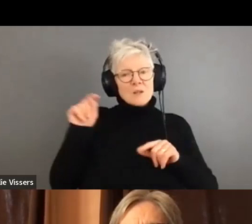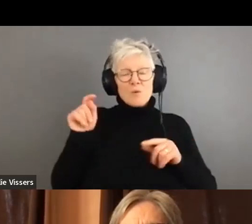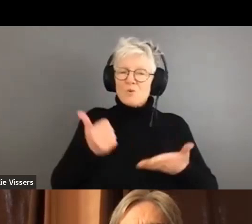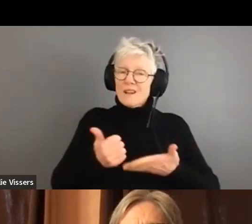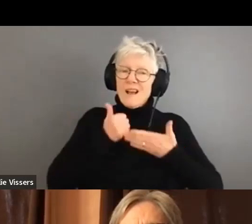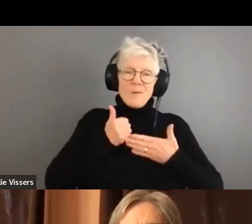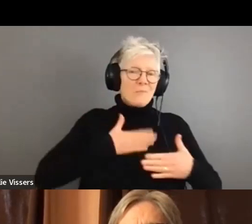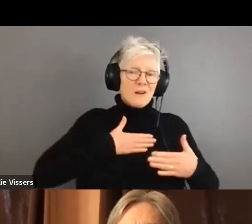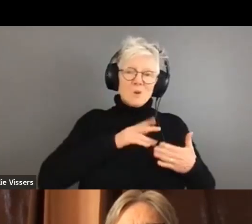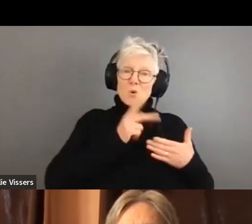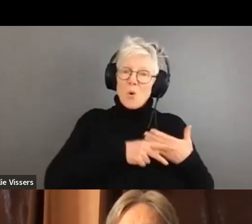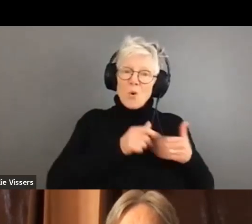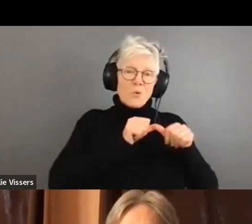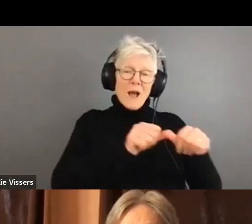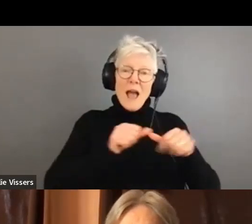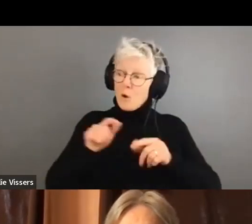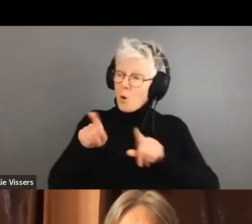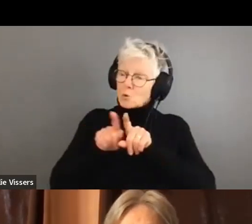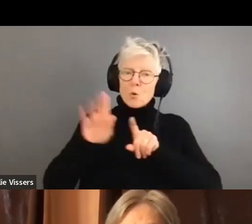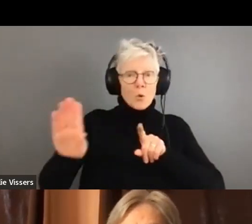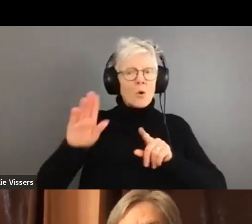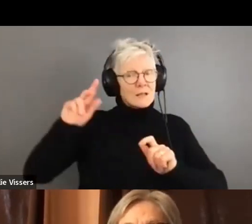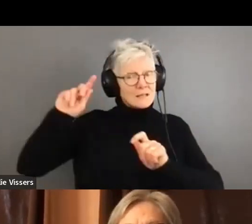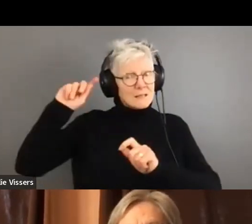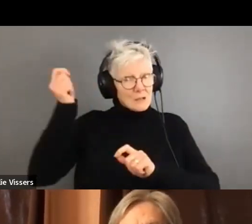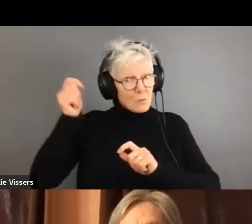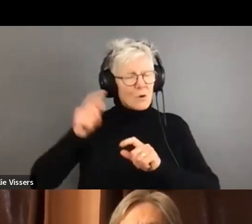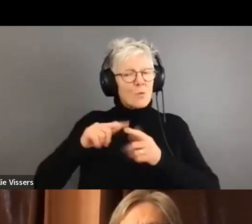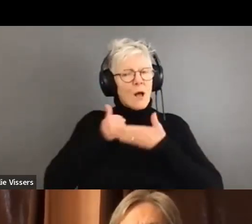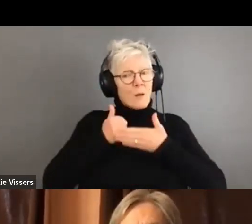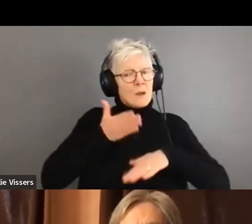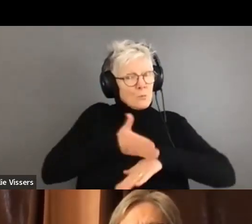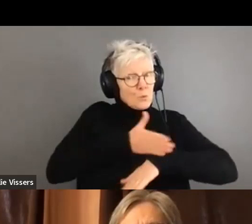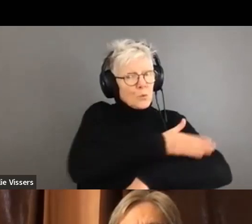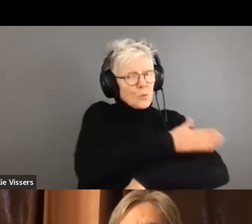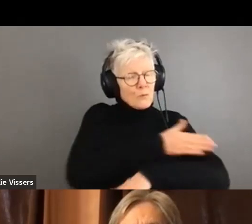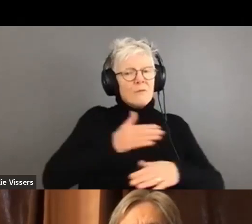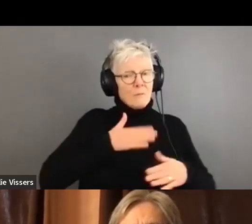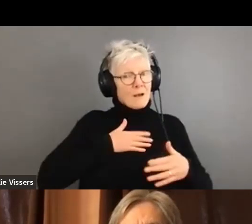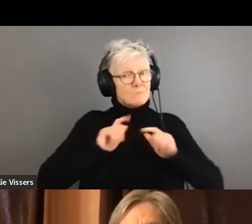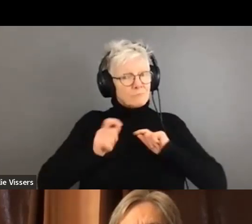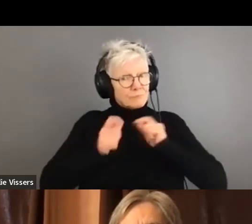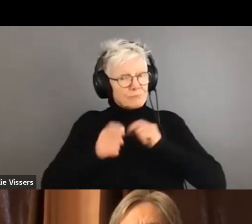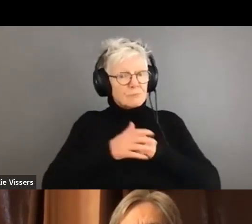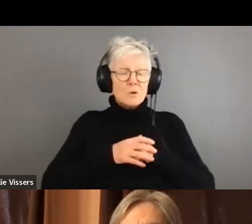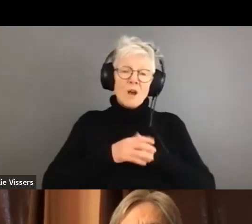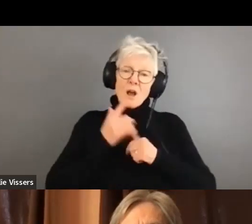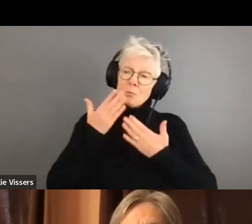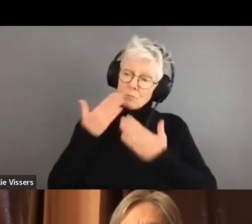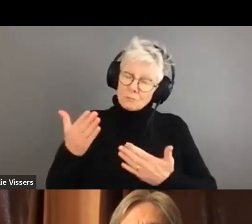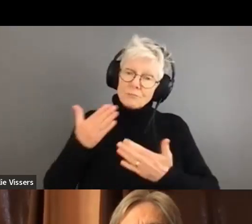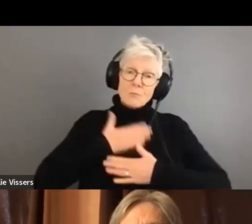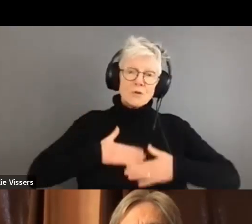as importantly, allows me to keep on improving on the level of conversations that I host. I would like to thank you in advance, and it's appreciated and not taken